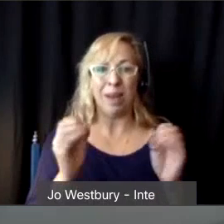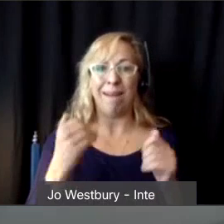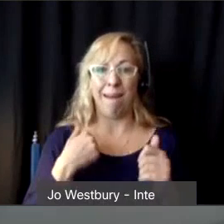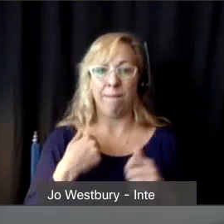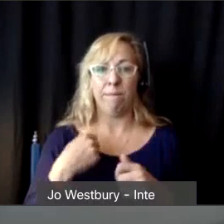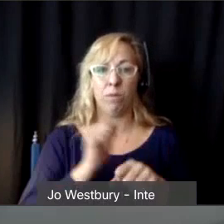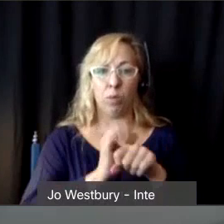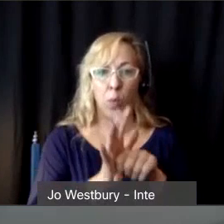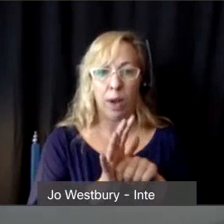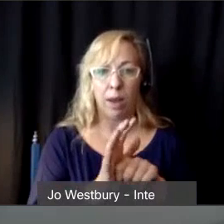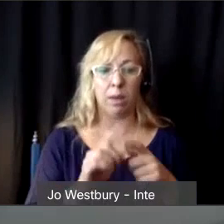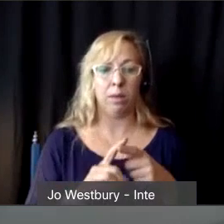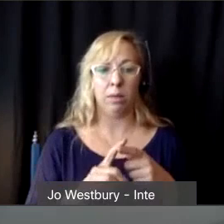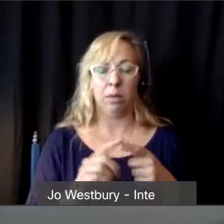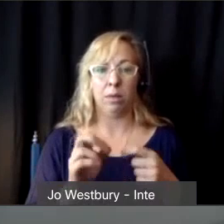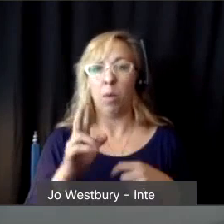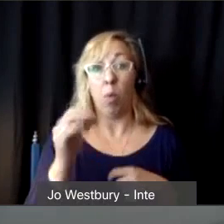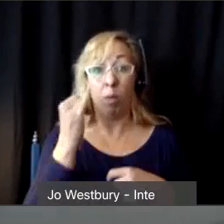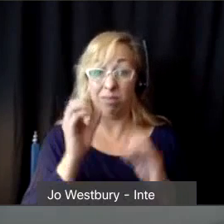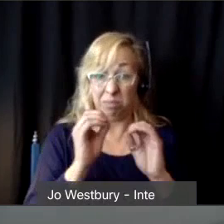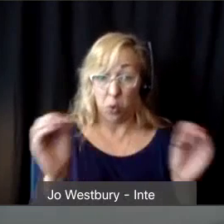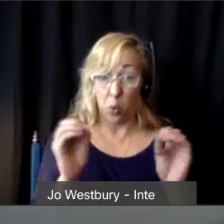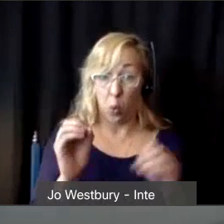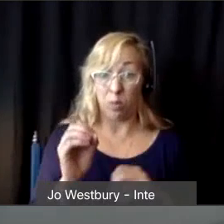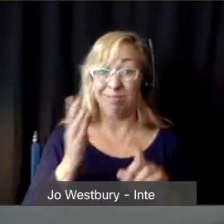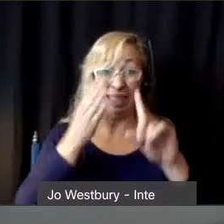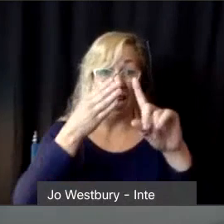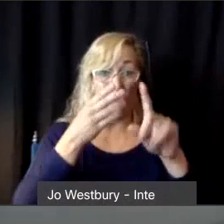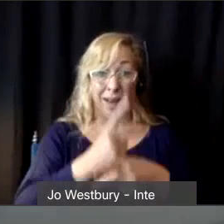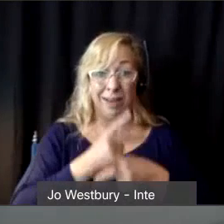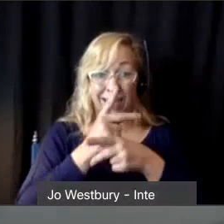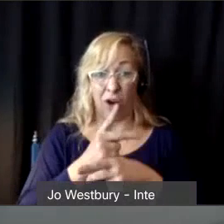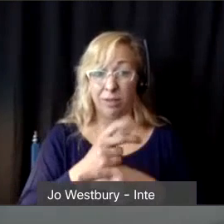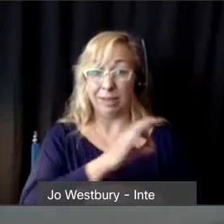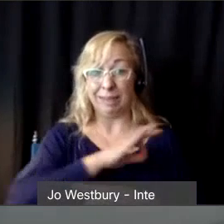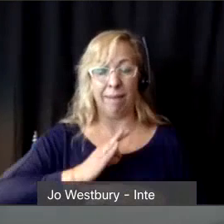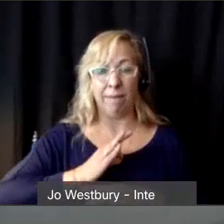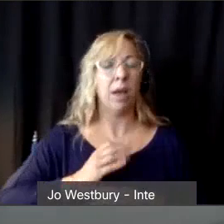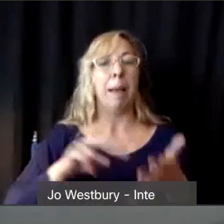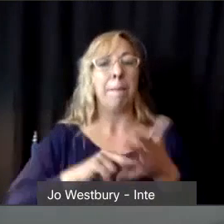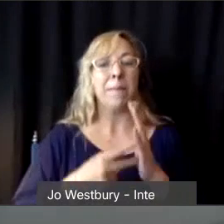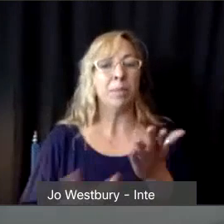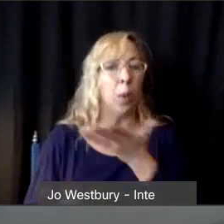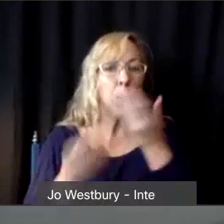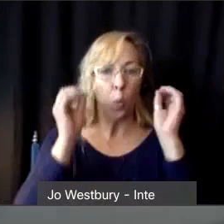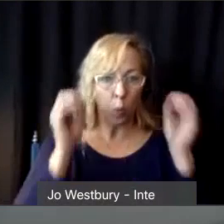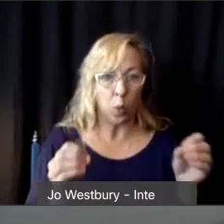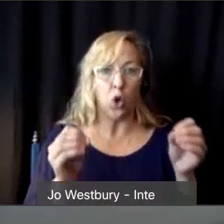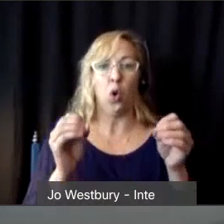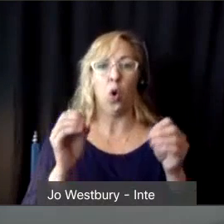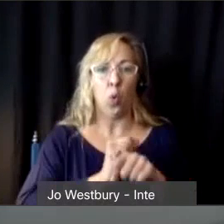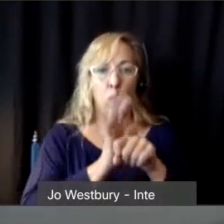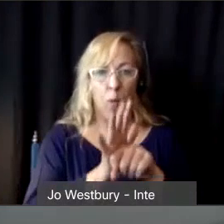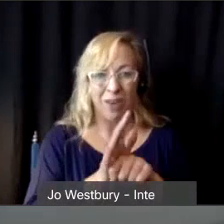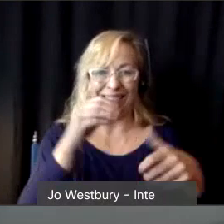coronavirus or any direct care staff. So there must not be any cases of COVID at